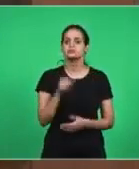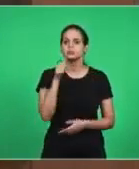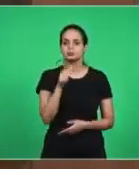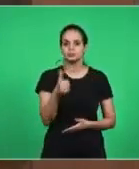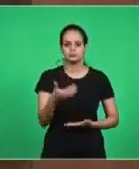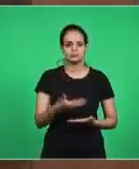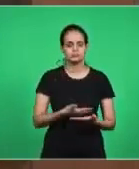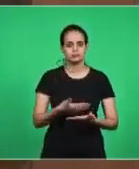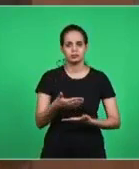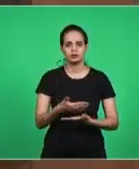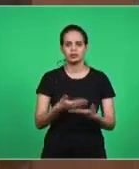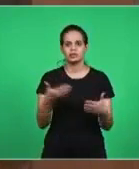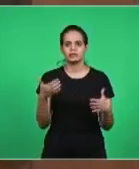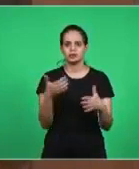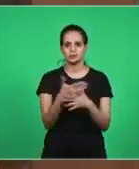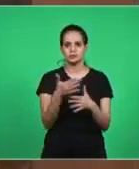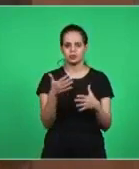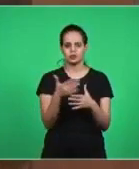from the sister in the city,